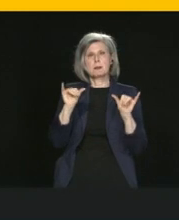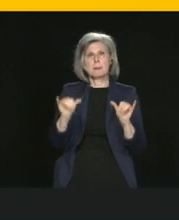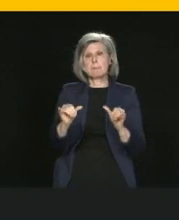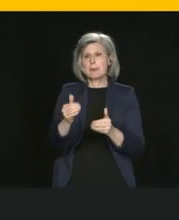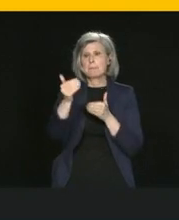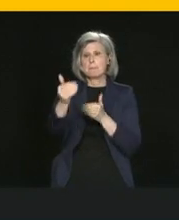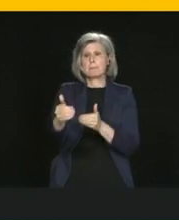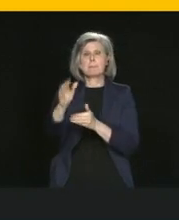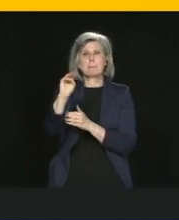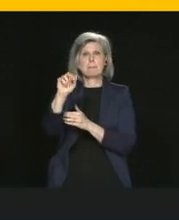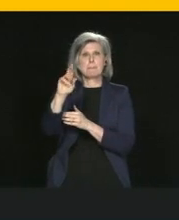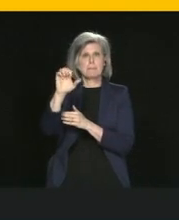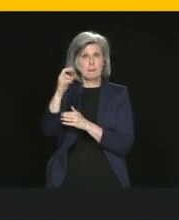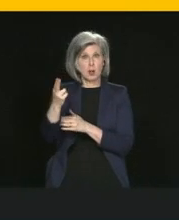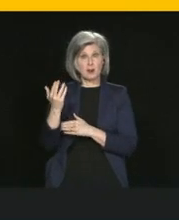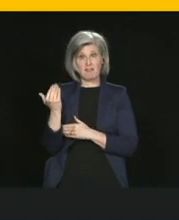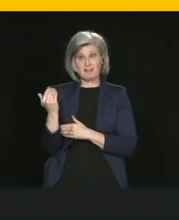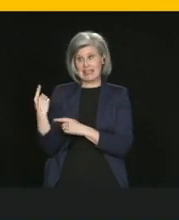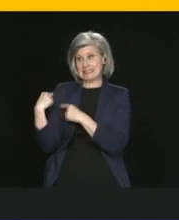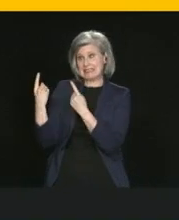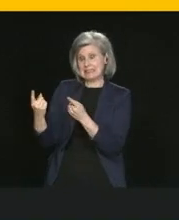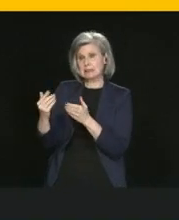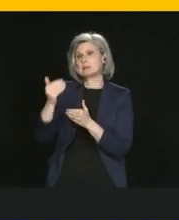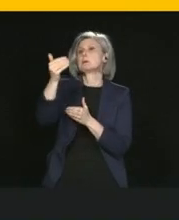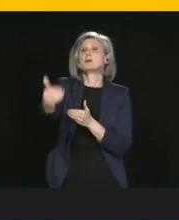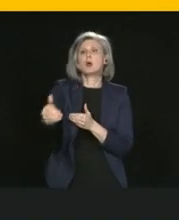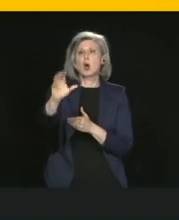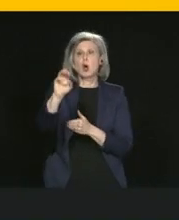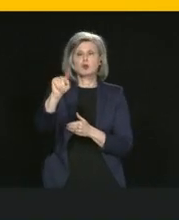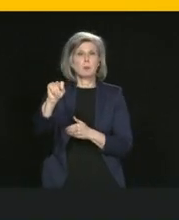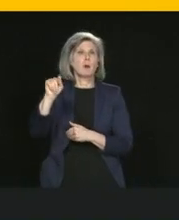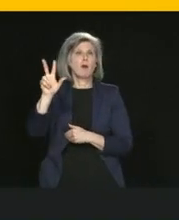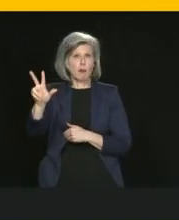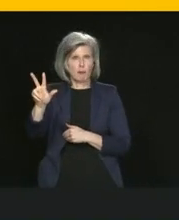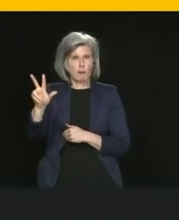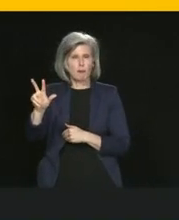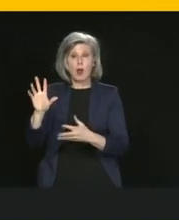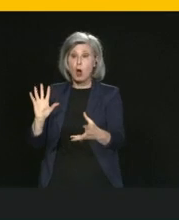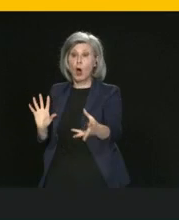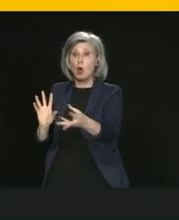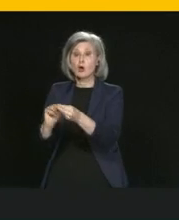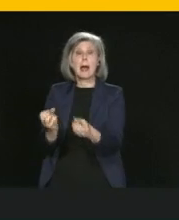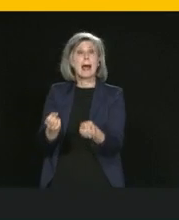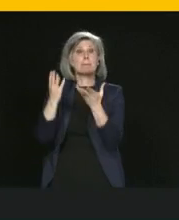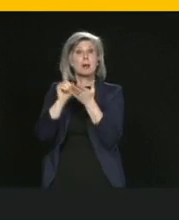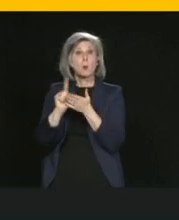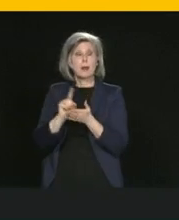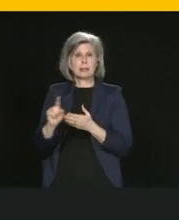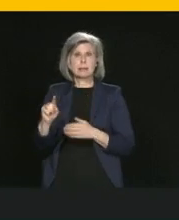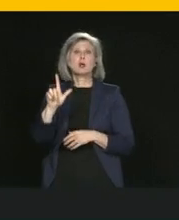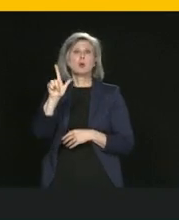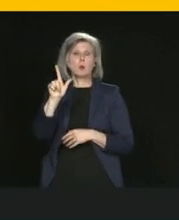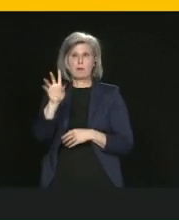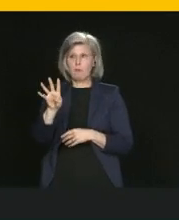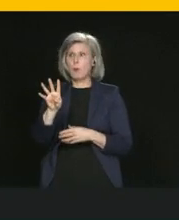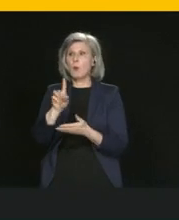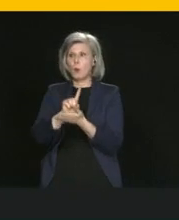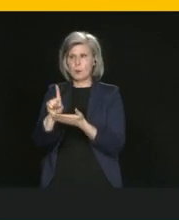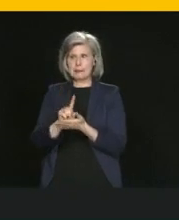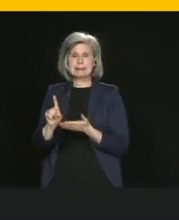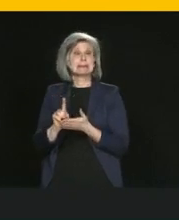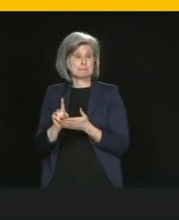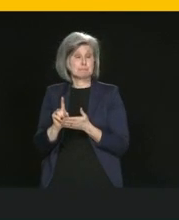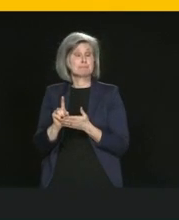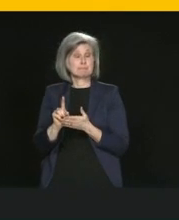have 24 weeks of the CERB available to them. While the CERB has been helping millions of Canadian workers get through this difficult